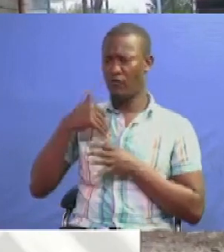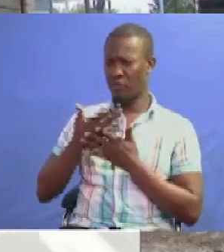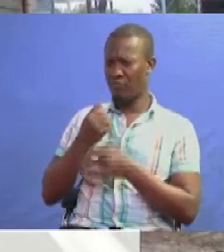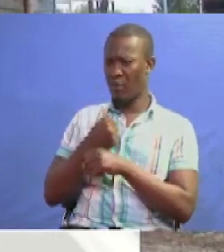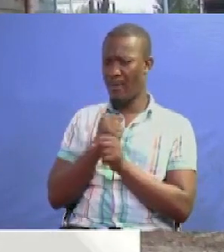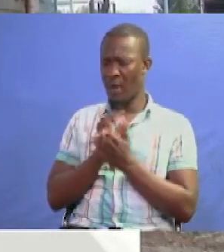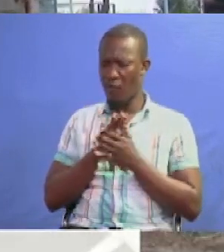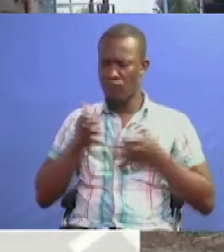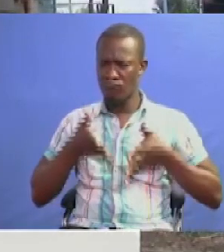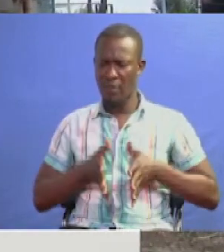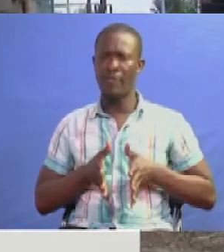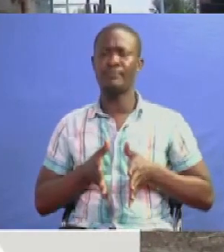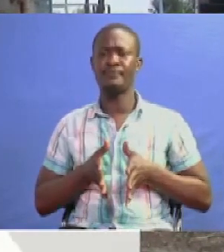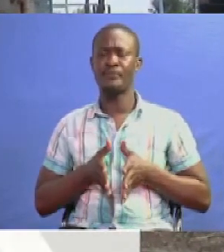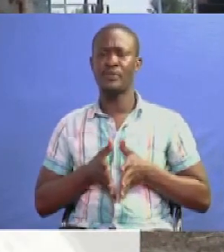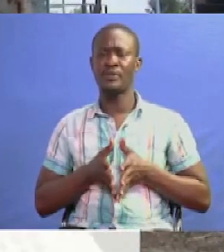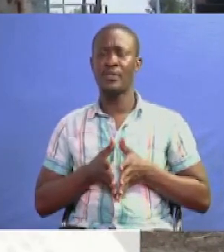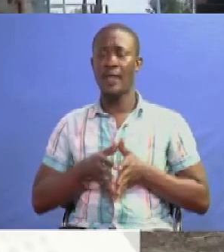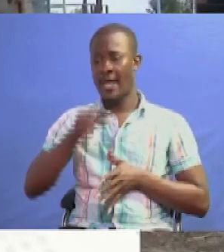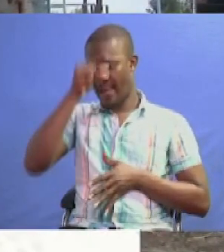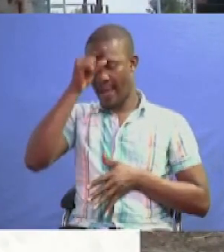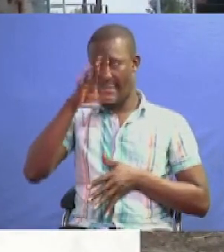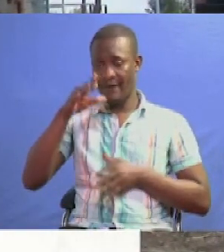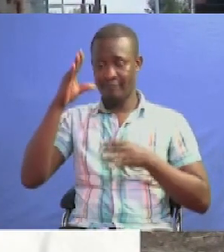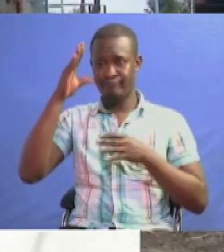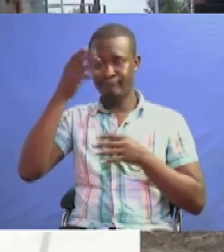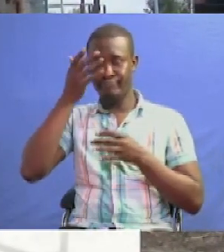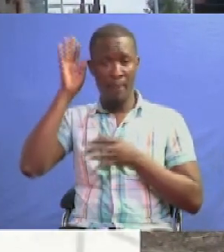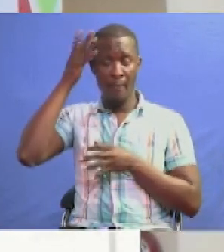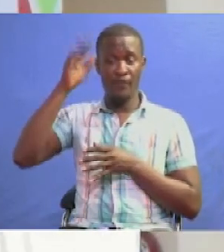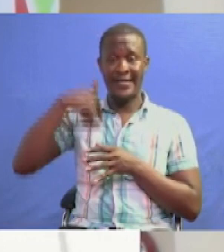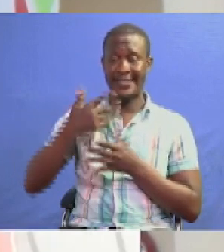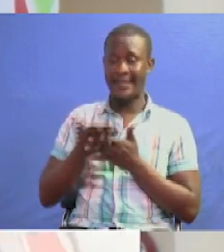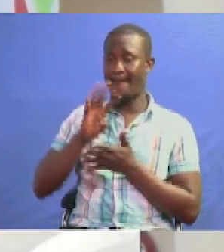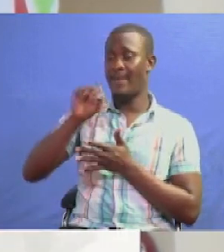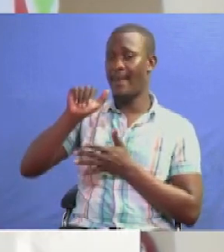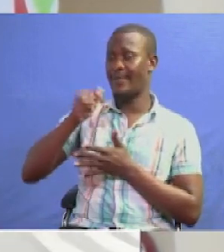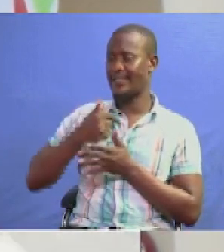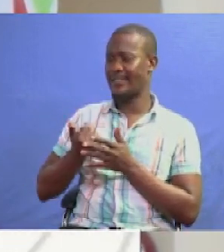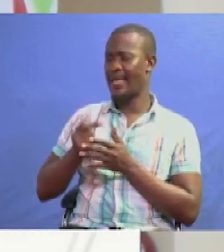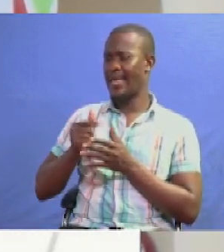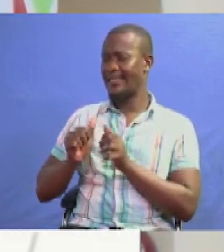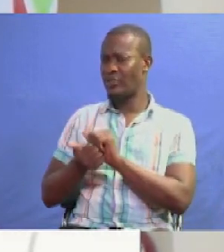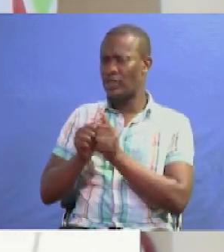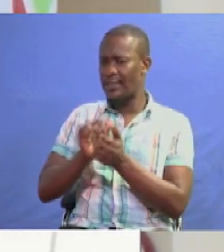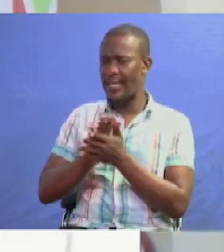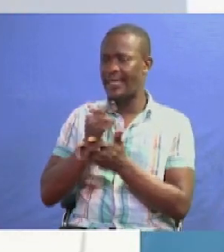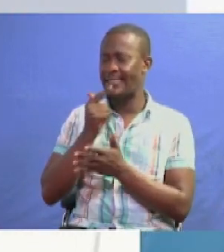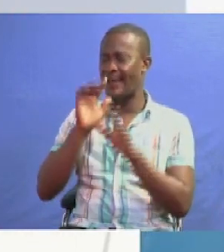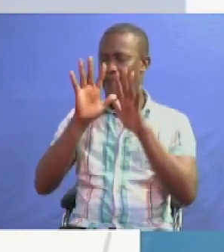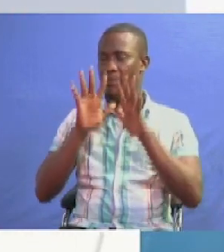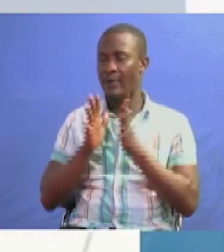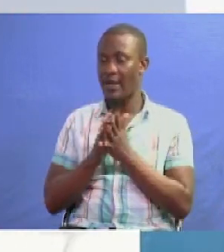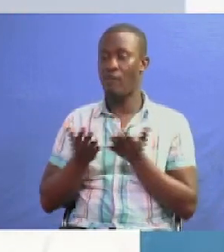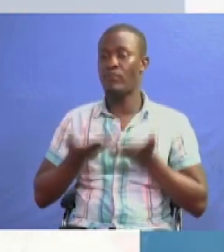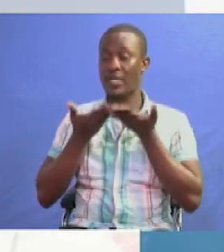the maternity wing. According to Governor Anne Waiguru, the maternity ward is a game changer for mothers, emphasizing the importance of